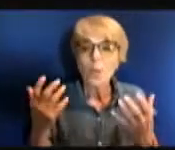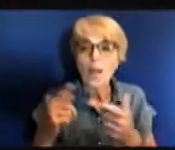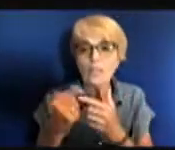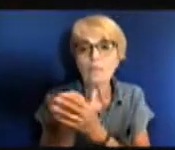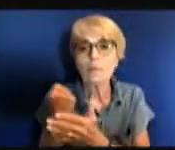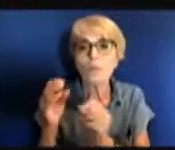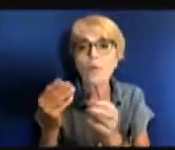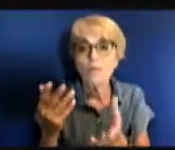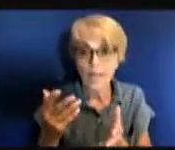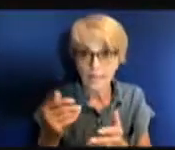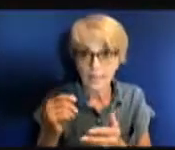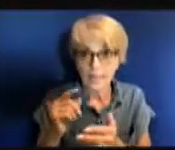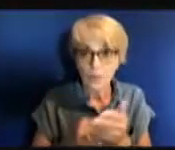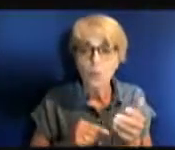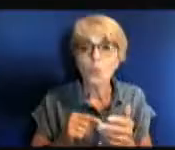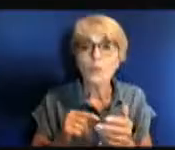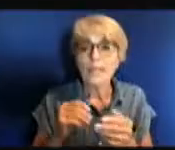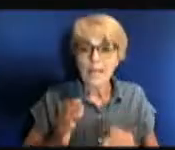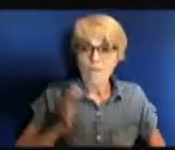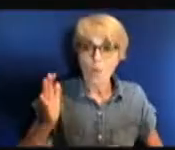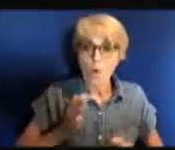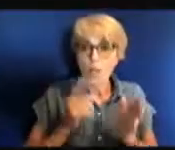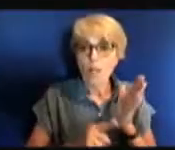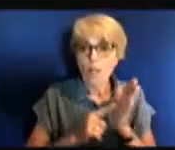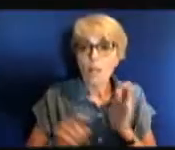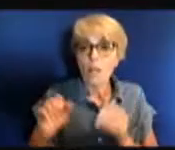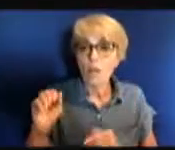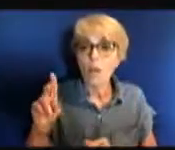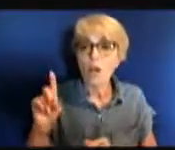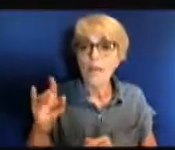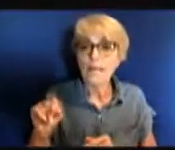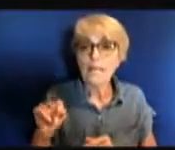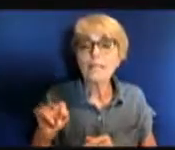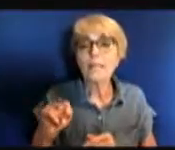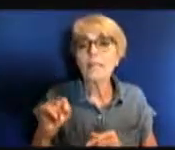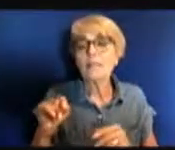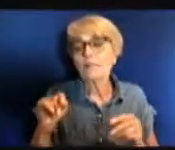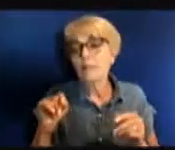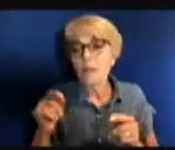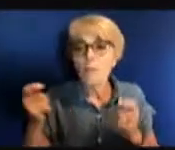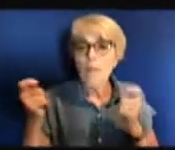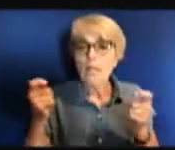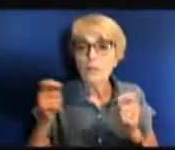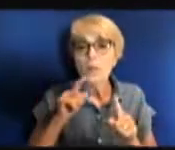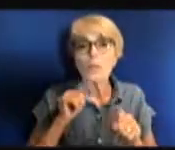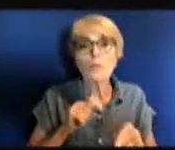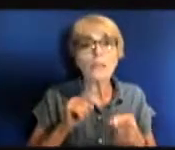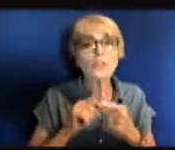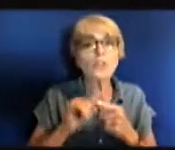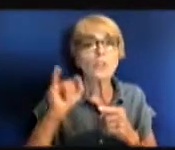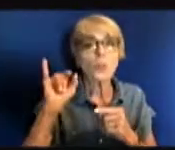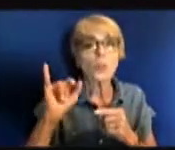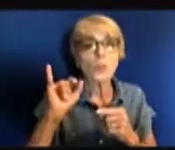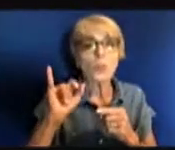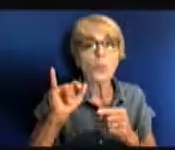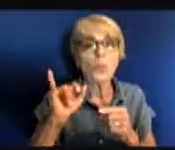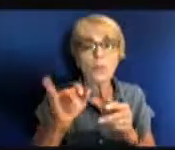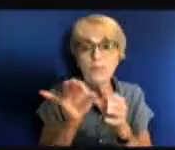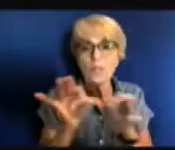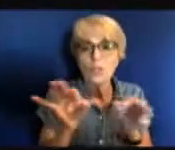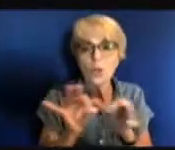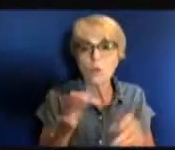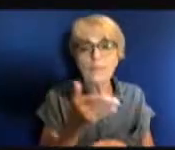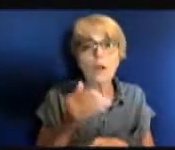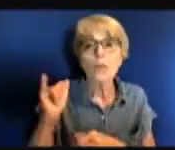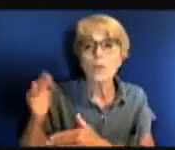in a formal audit, more or less be a management response to the terms there. So